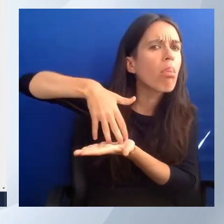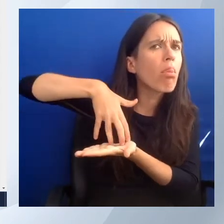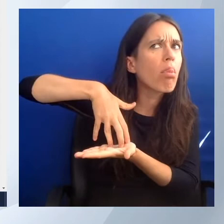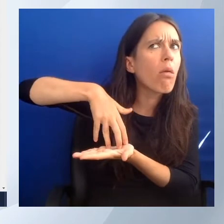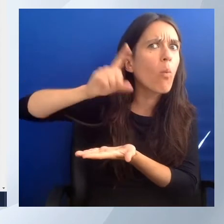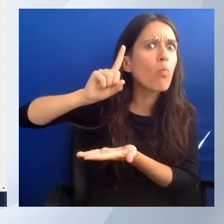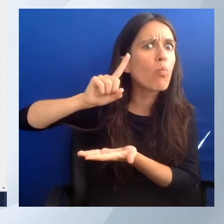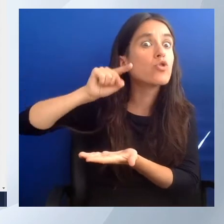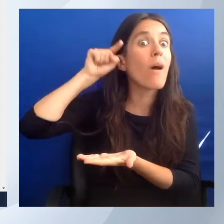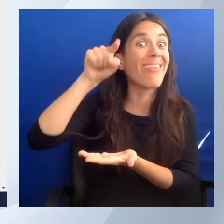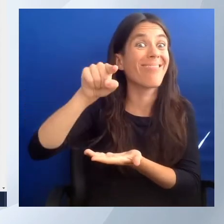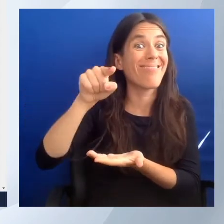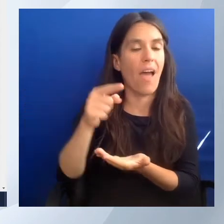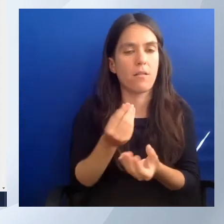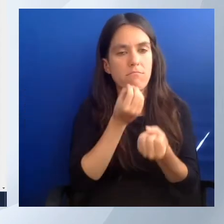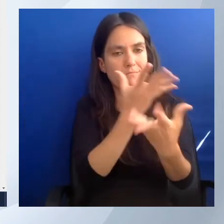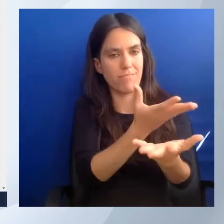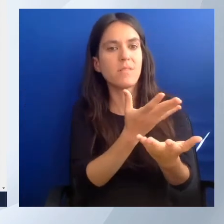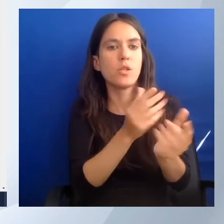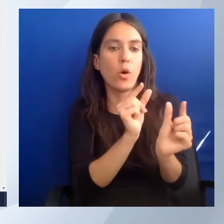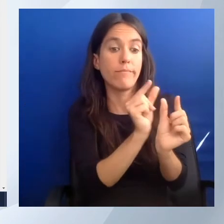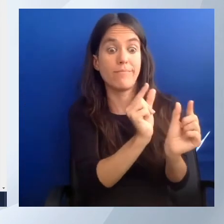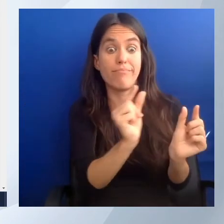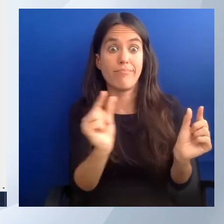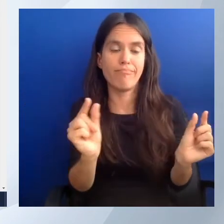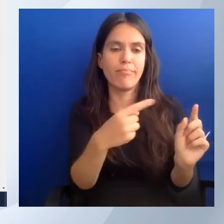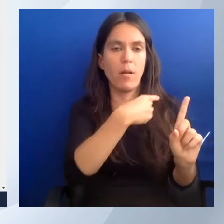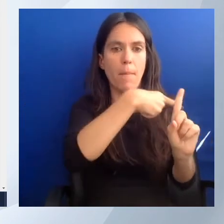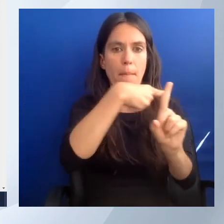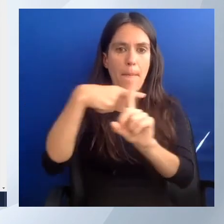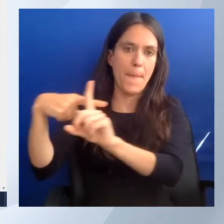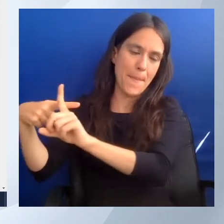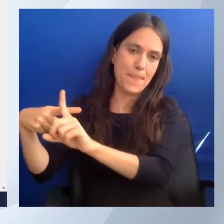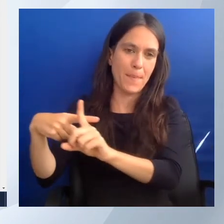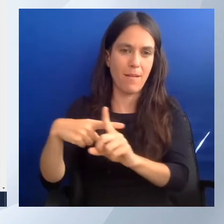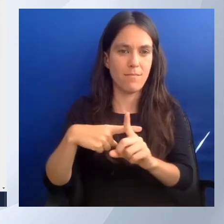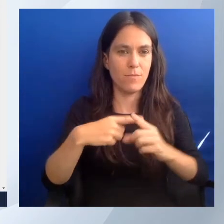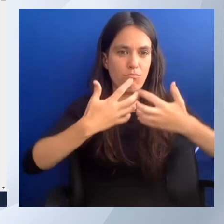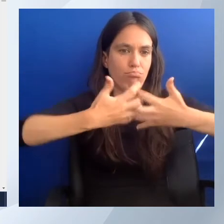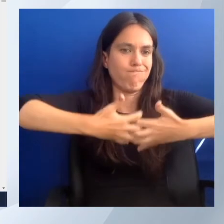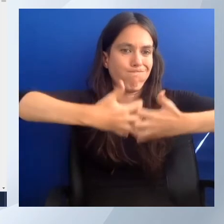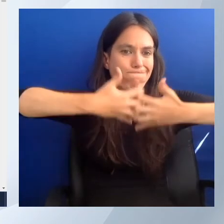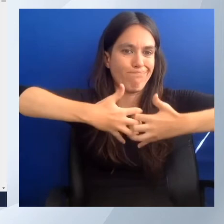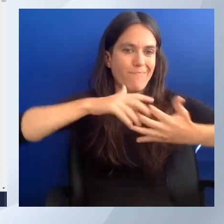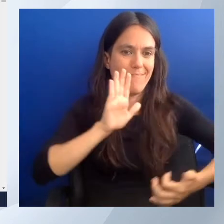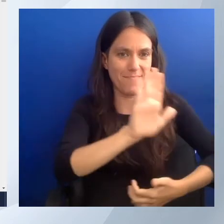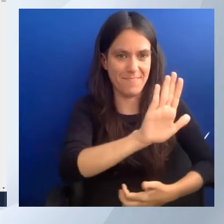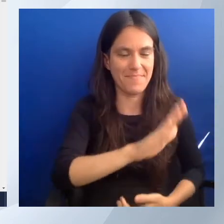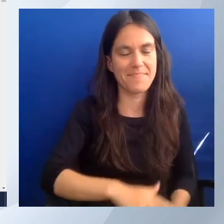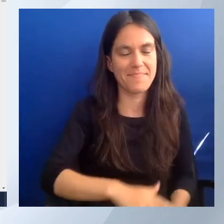the training samples and the expected outcome, and that will give you a good result.